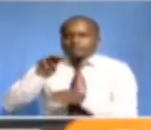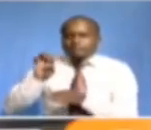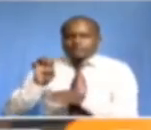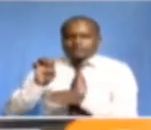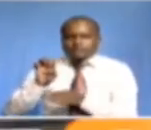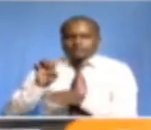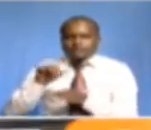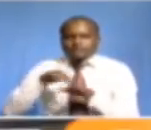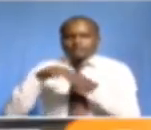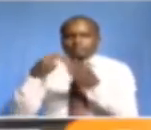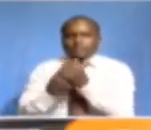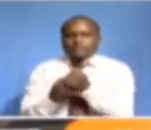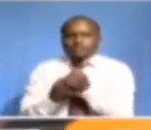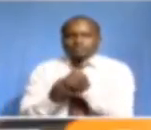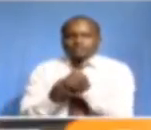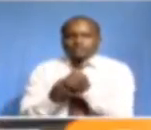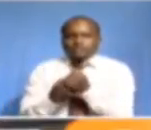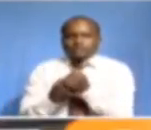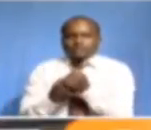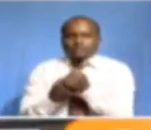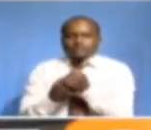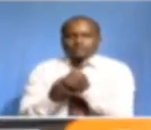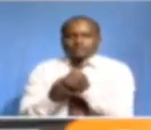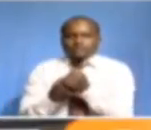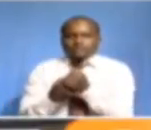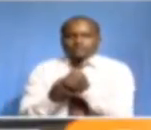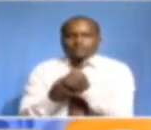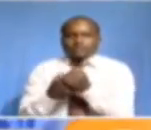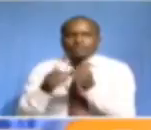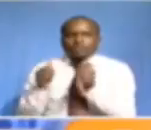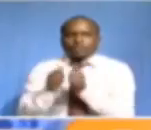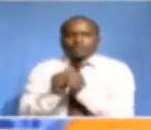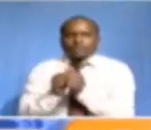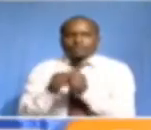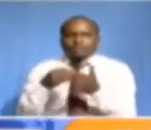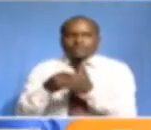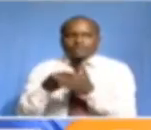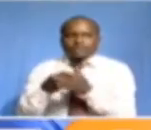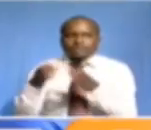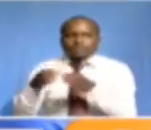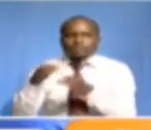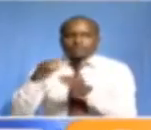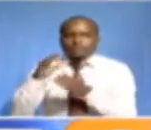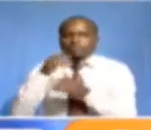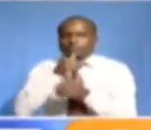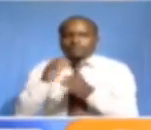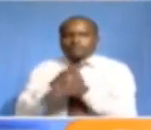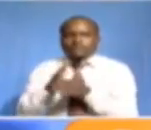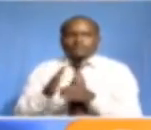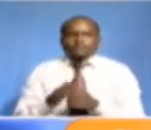in partnership with the retail financing entities that are there in the private sector.